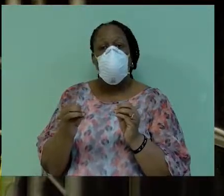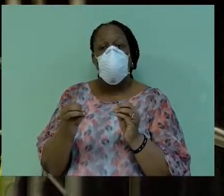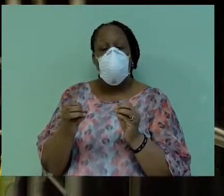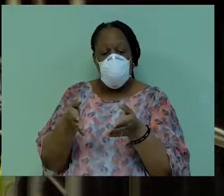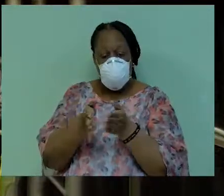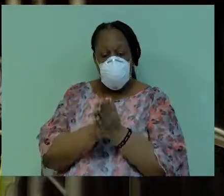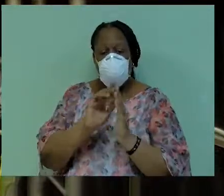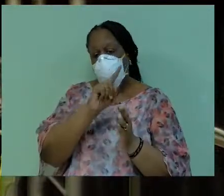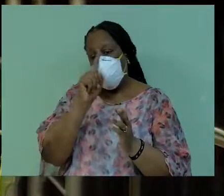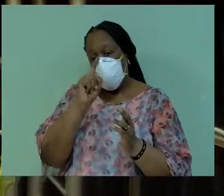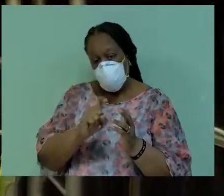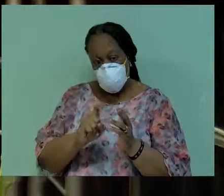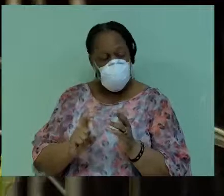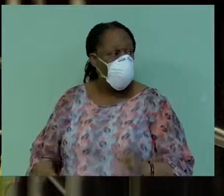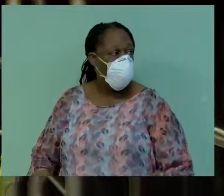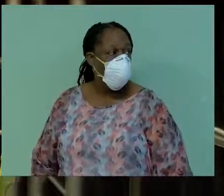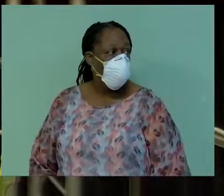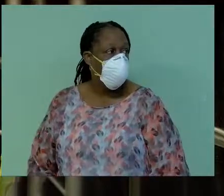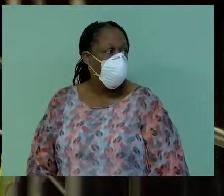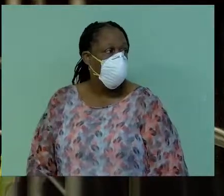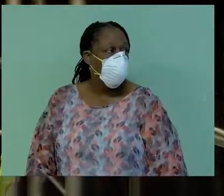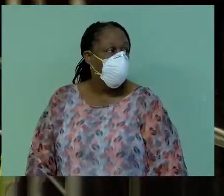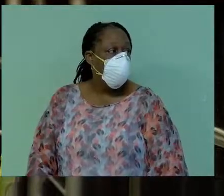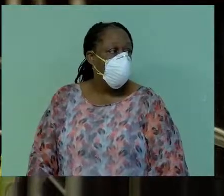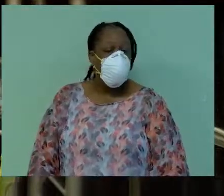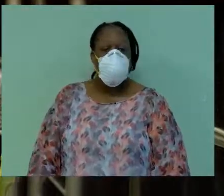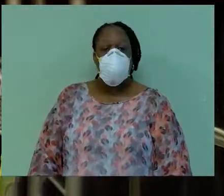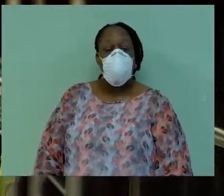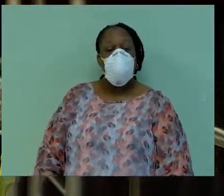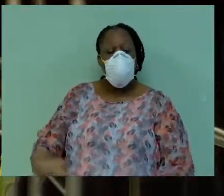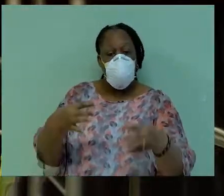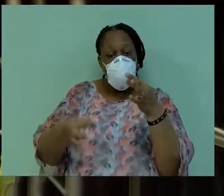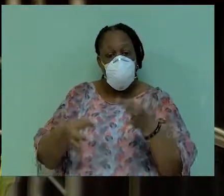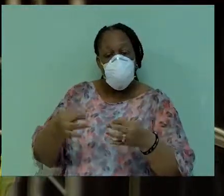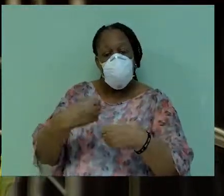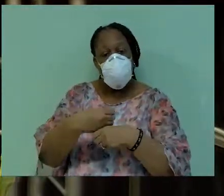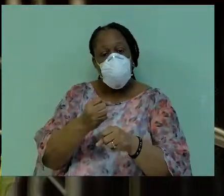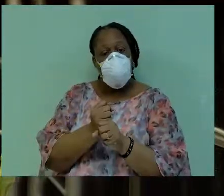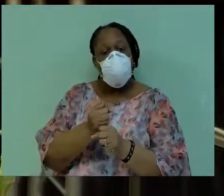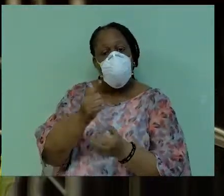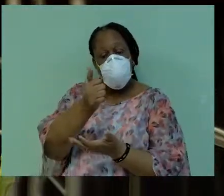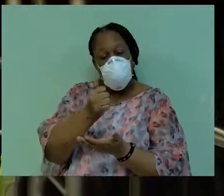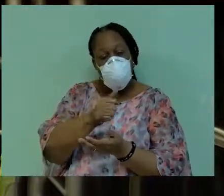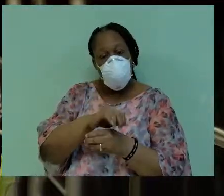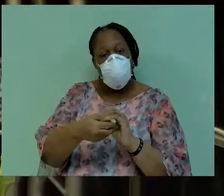would need verification for sale in the market, they can come to us and we can provide